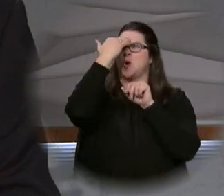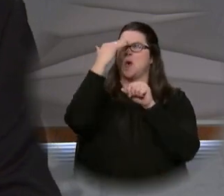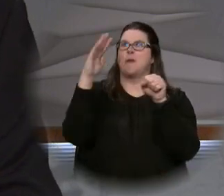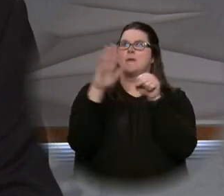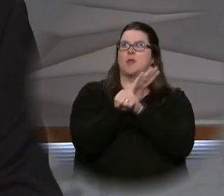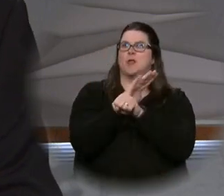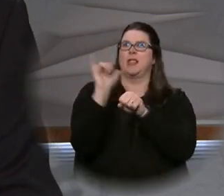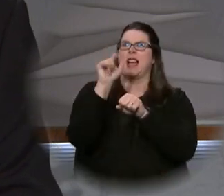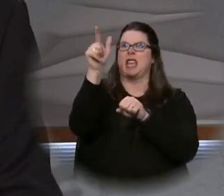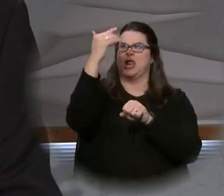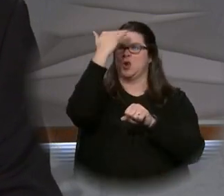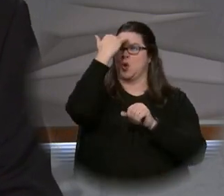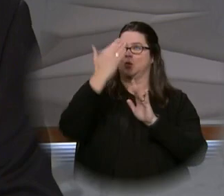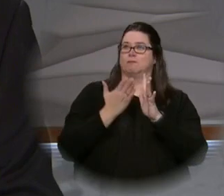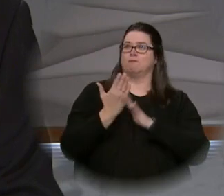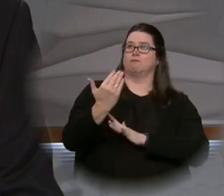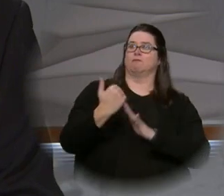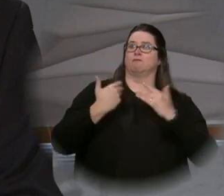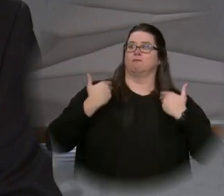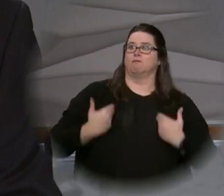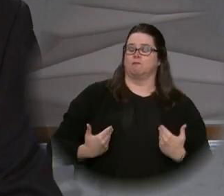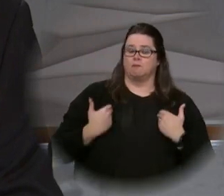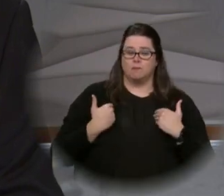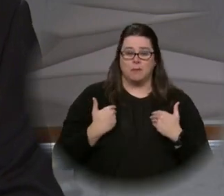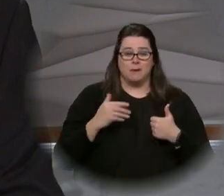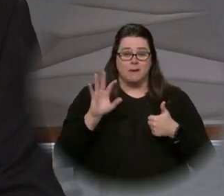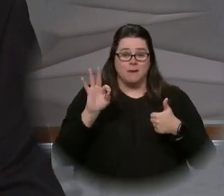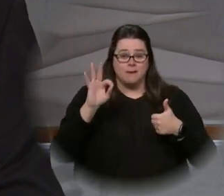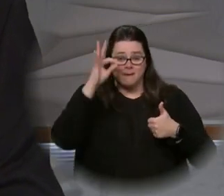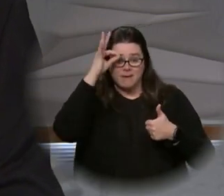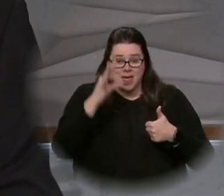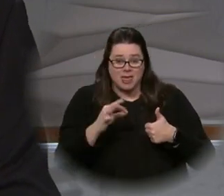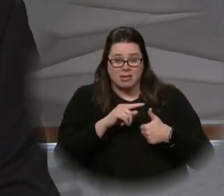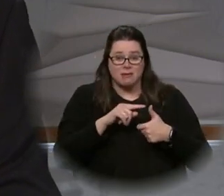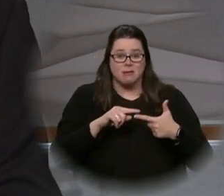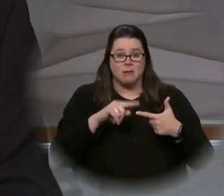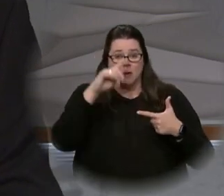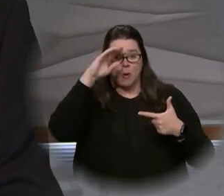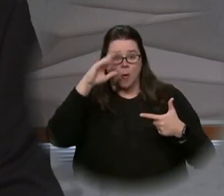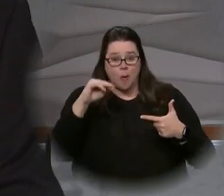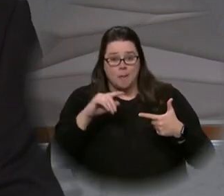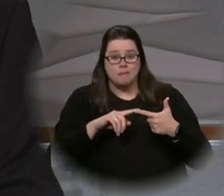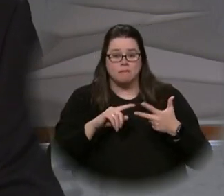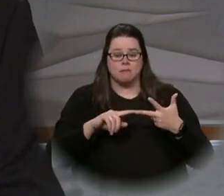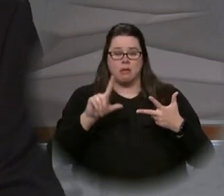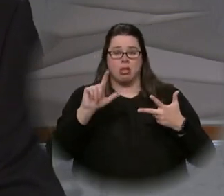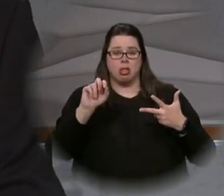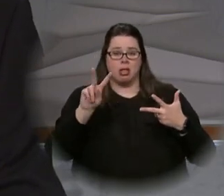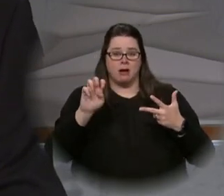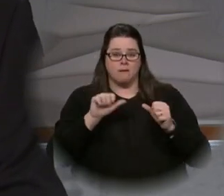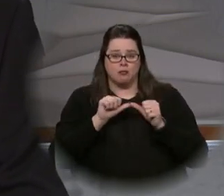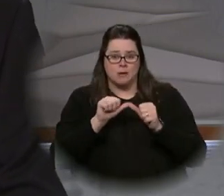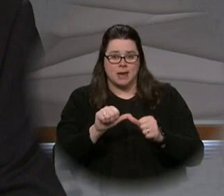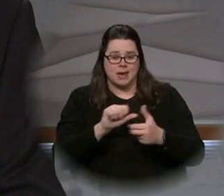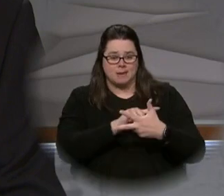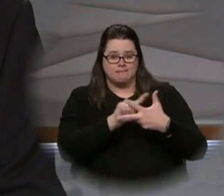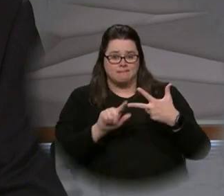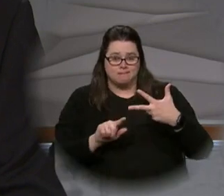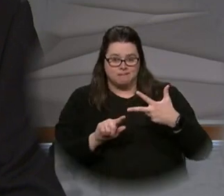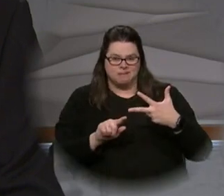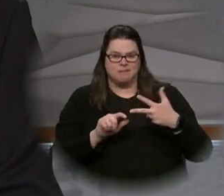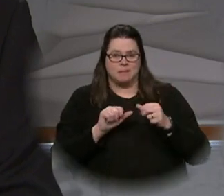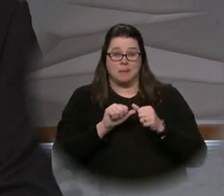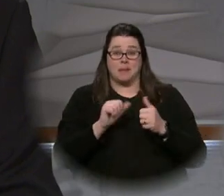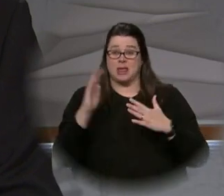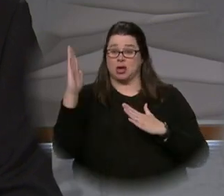known. So faith, hope, love remain. These three, but the greatest